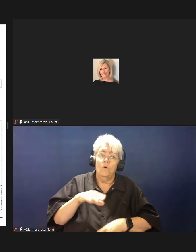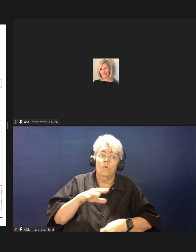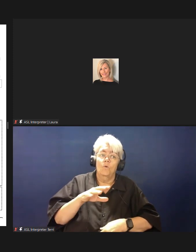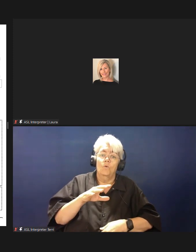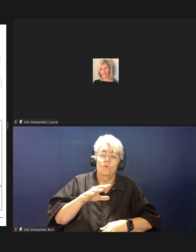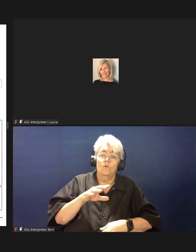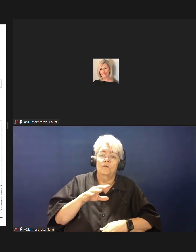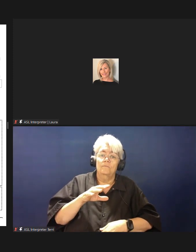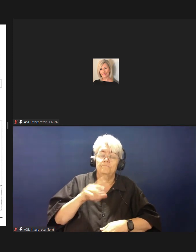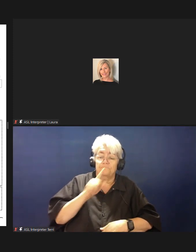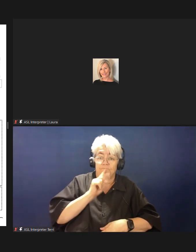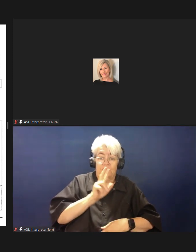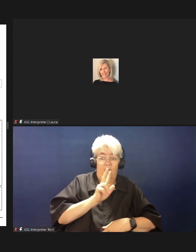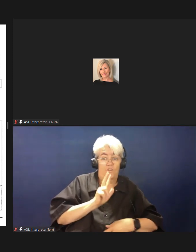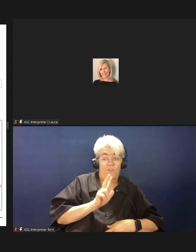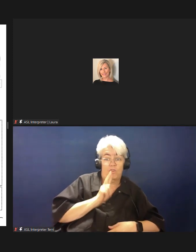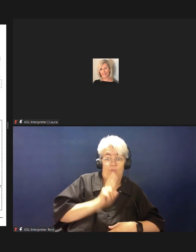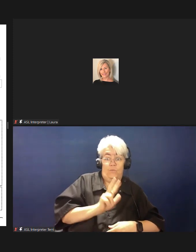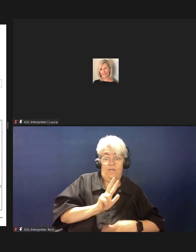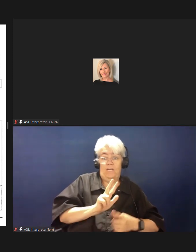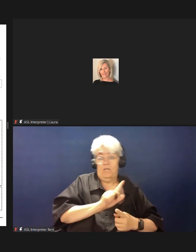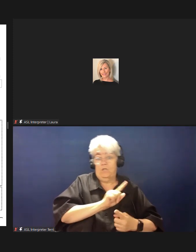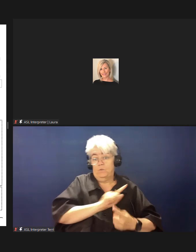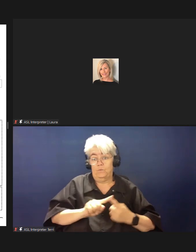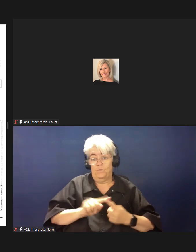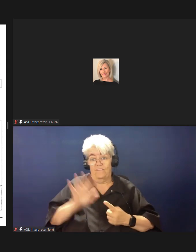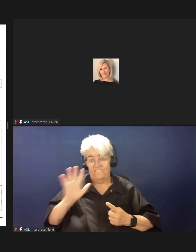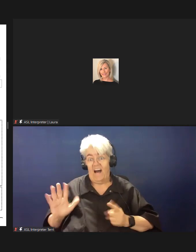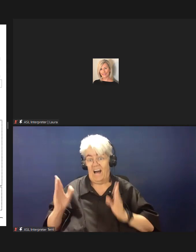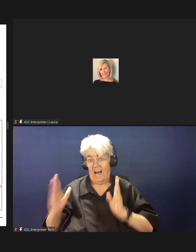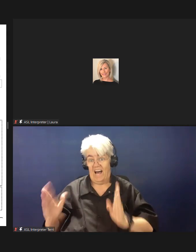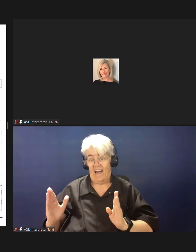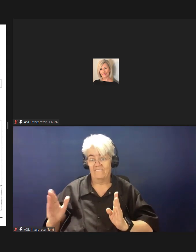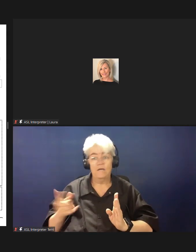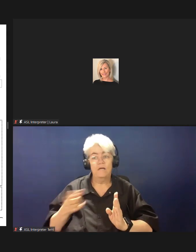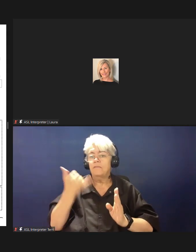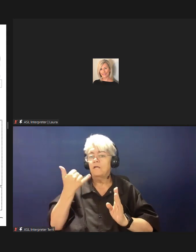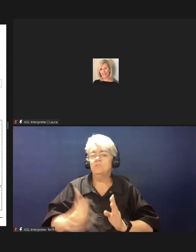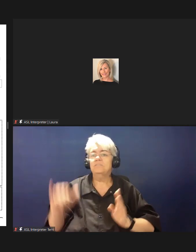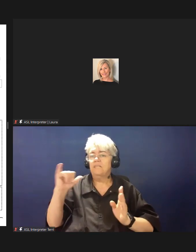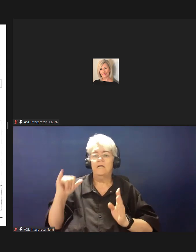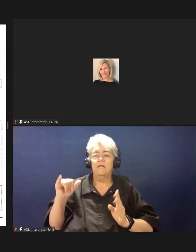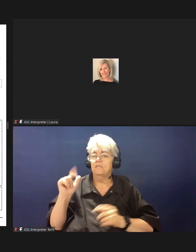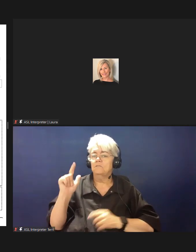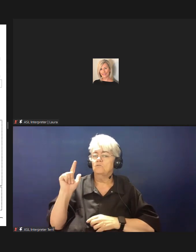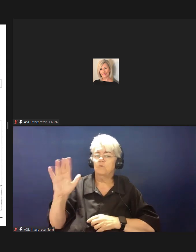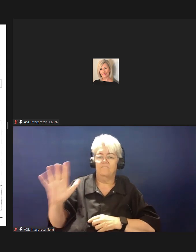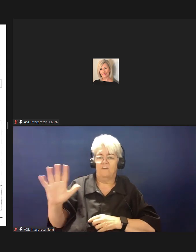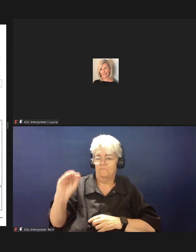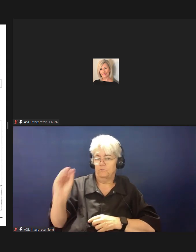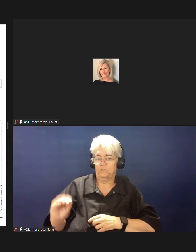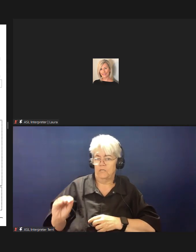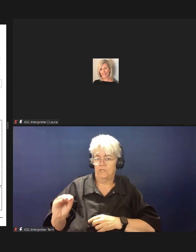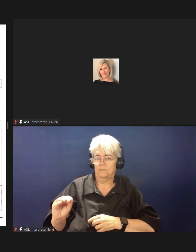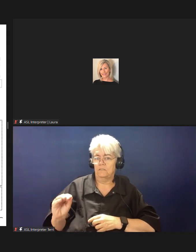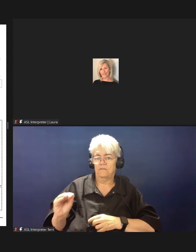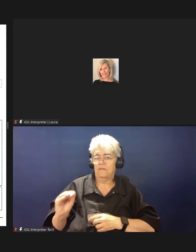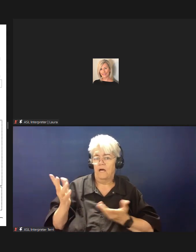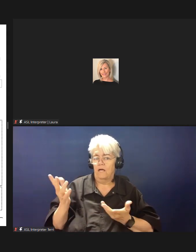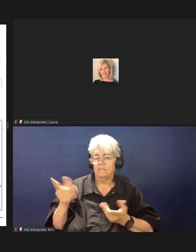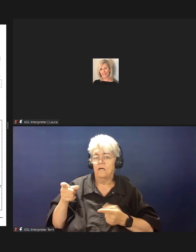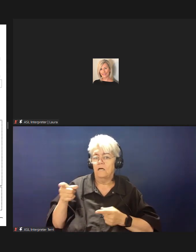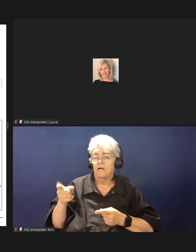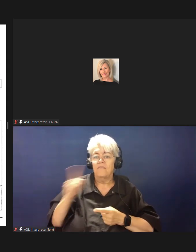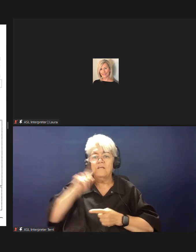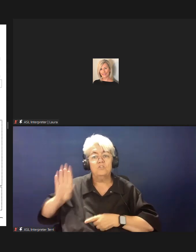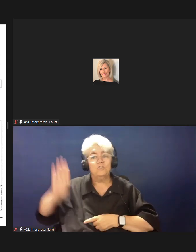in that especially 3 to 5 section of the children you're serving, there will still be, that 25% we said that wouldn't be able to complete